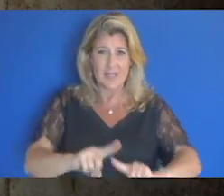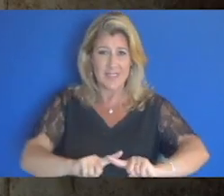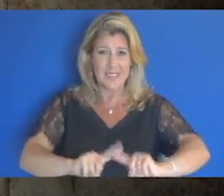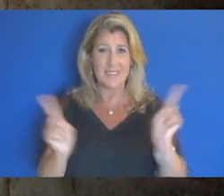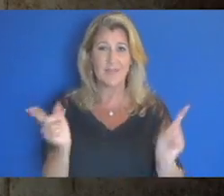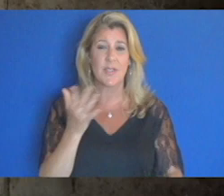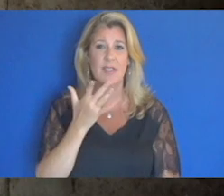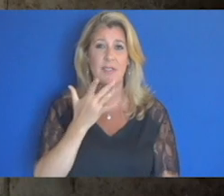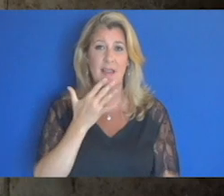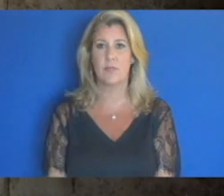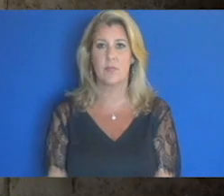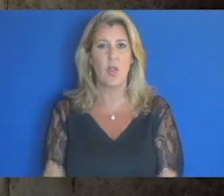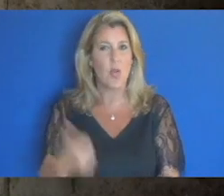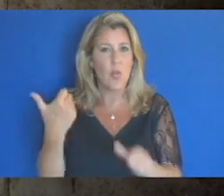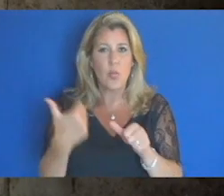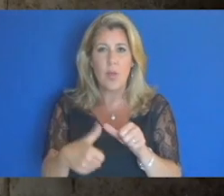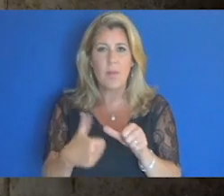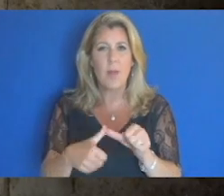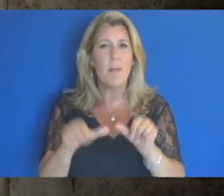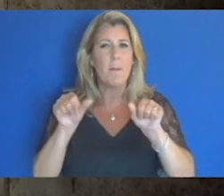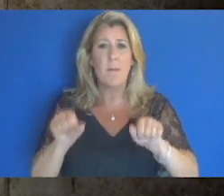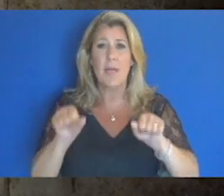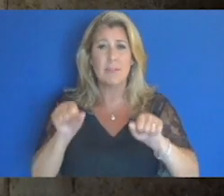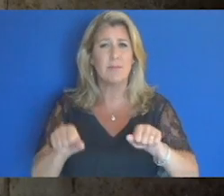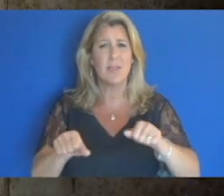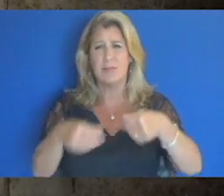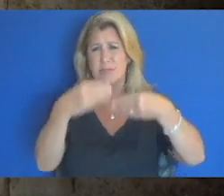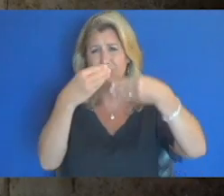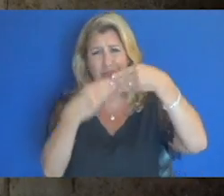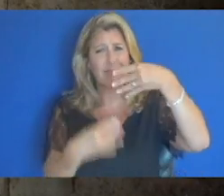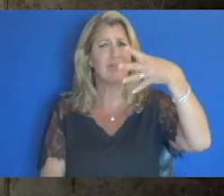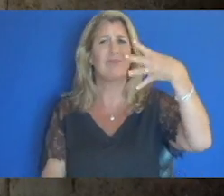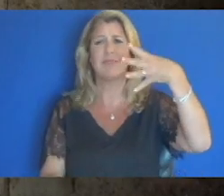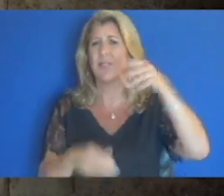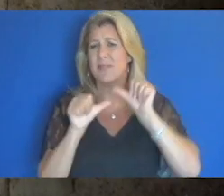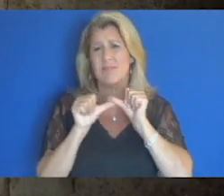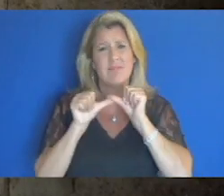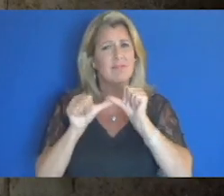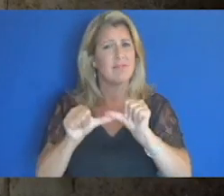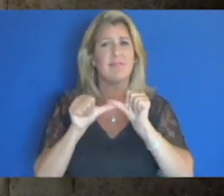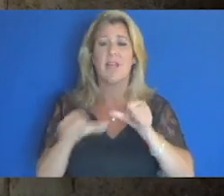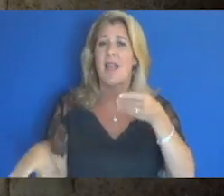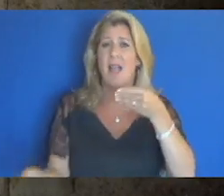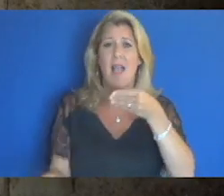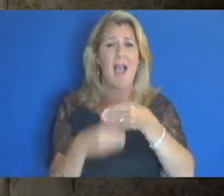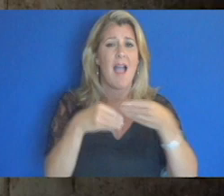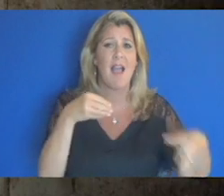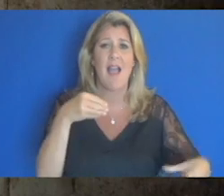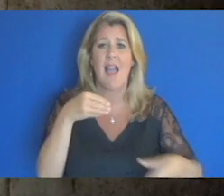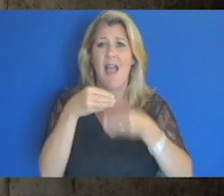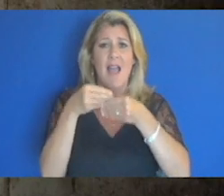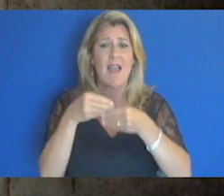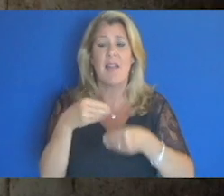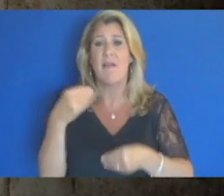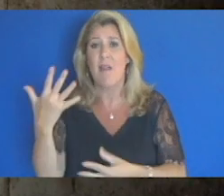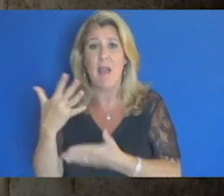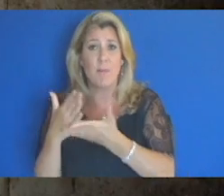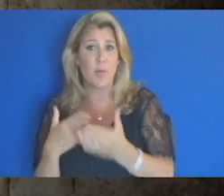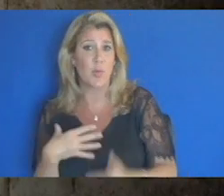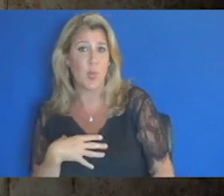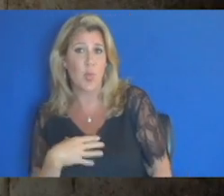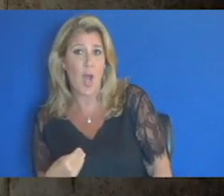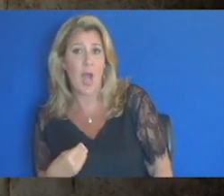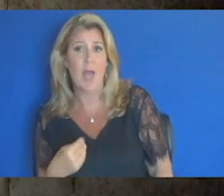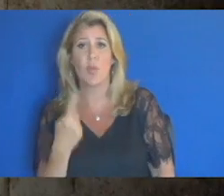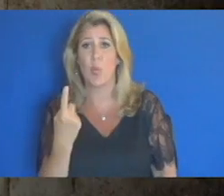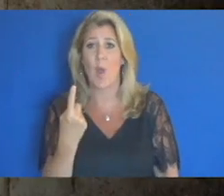different colors, and remember, the possibilities are endless. You can keep on going. You can add 5 parts of white